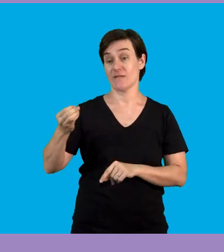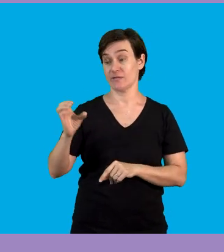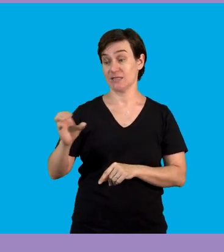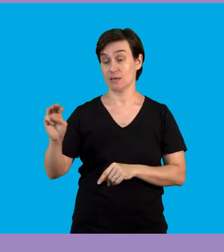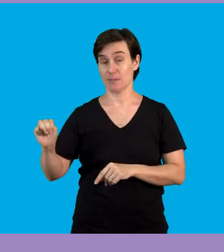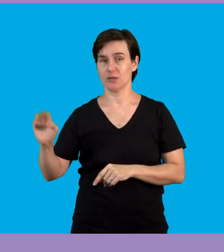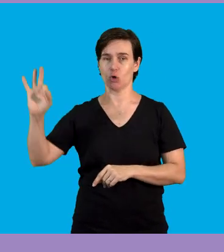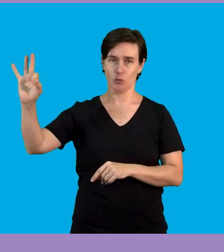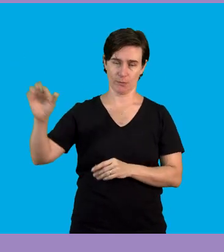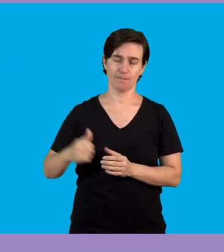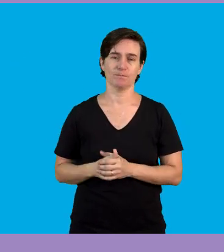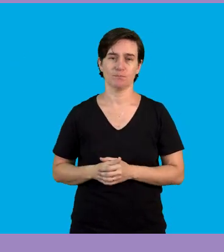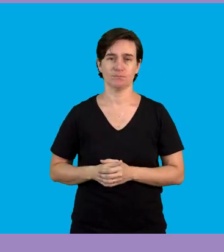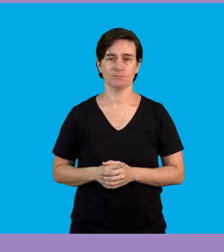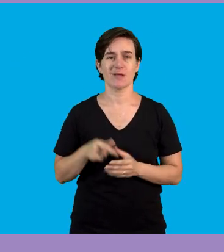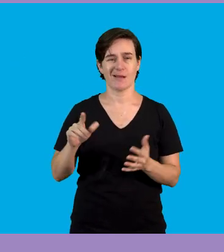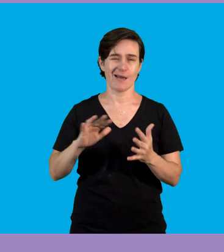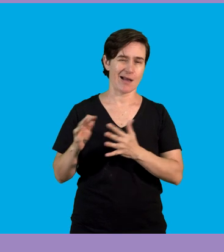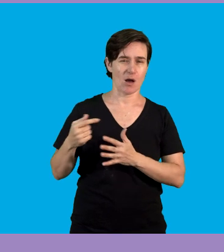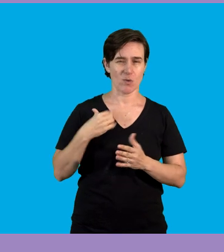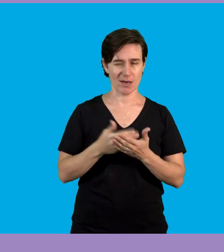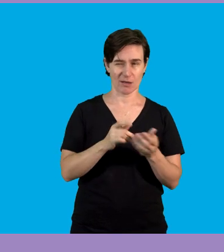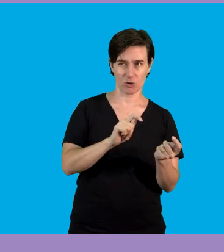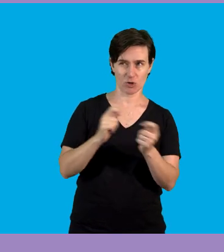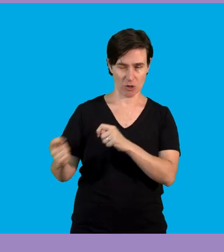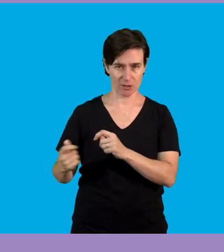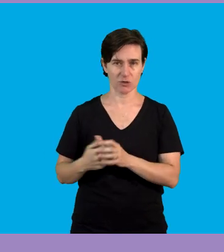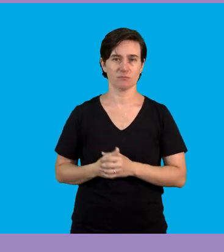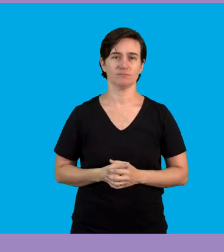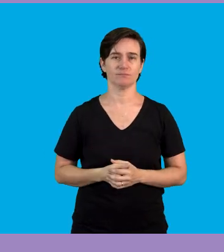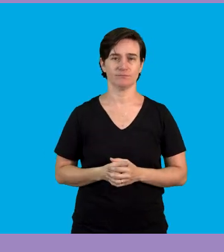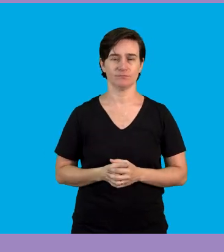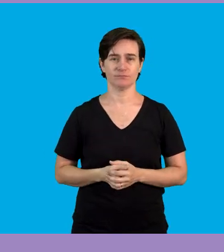centimeters cubed. And that is how we have converted that